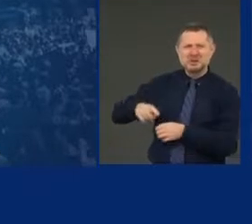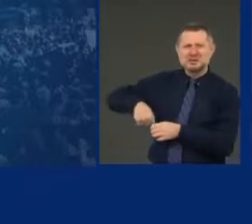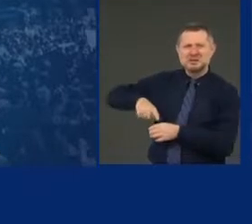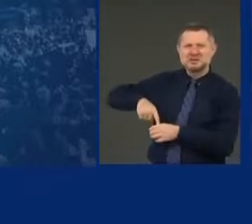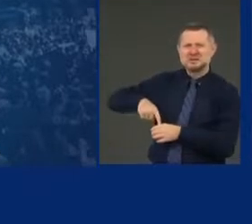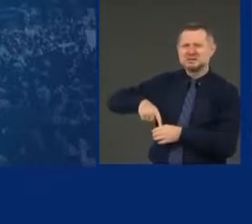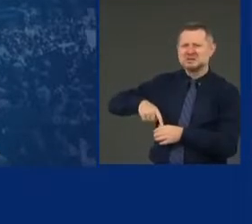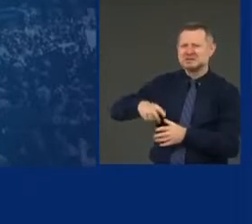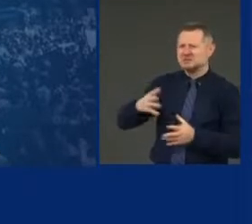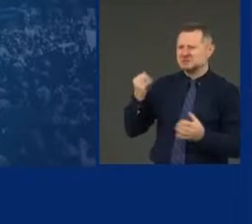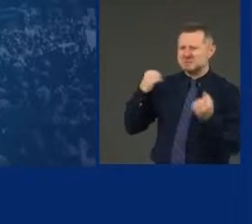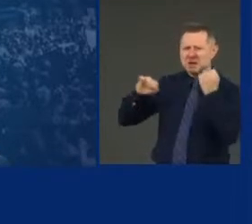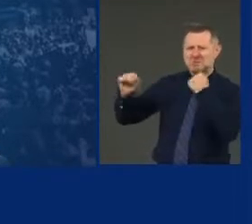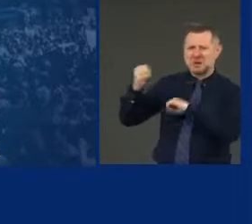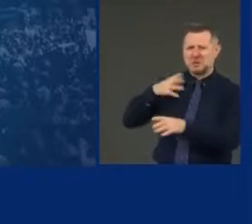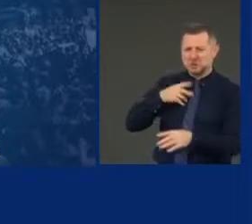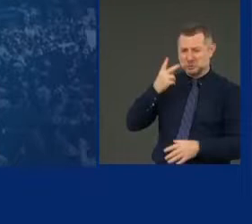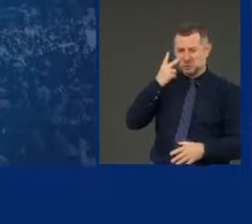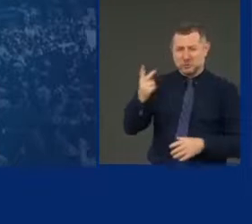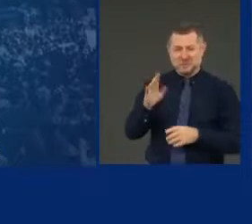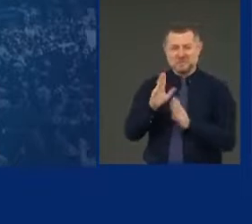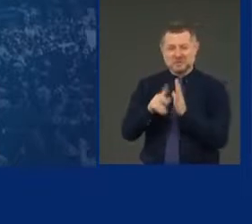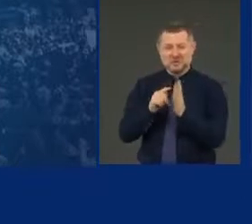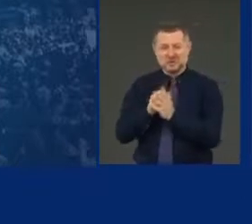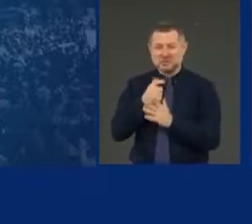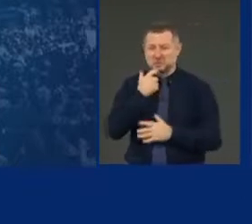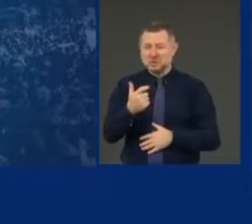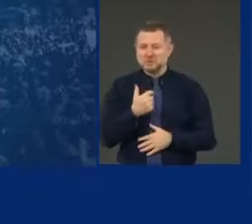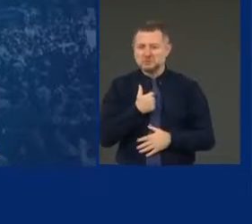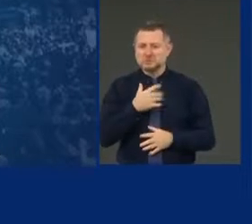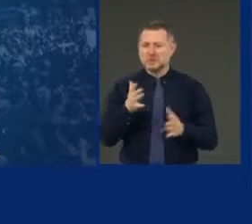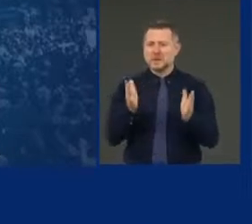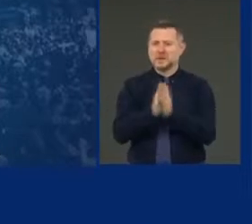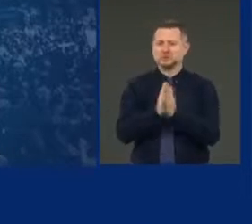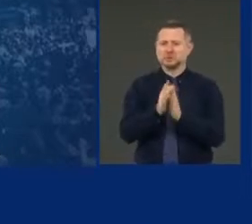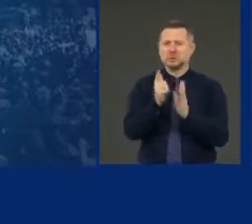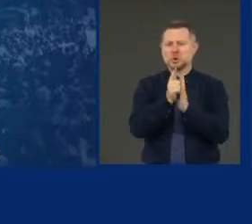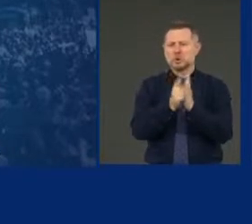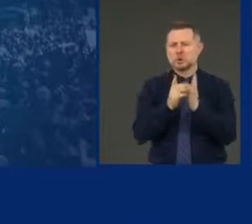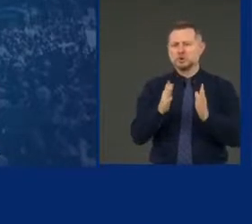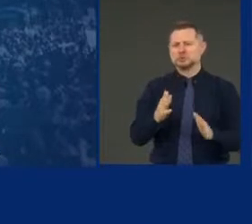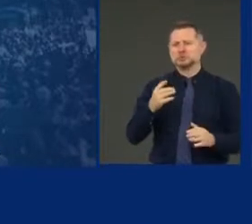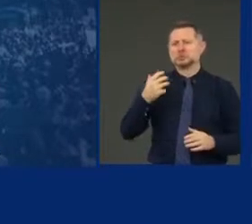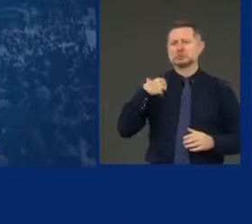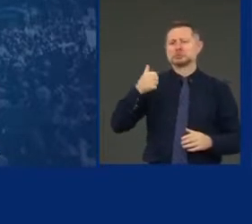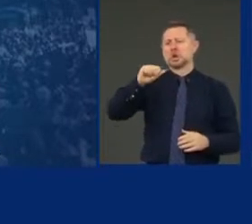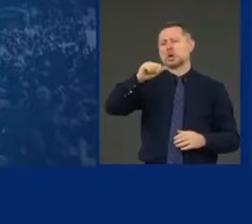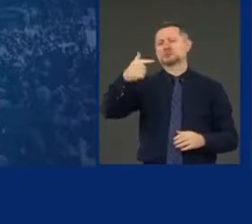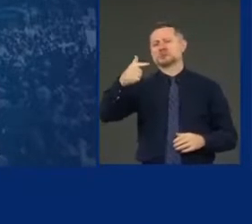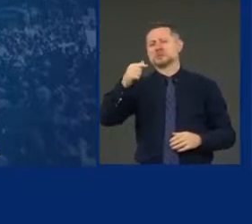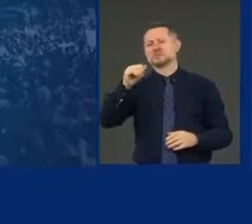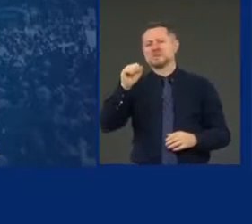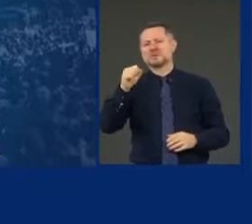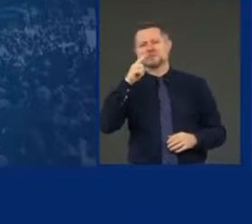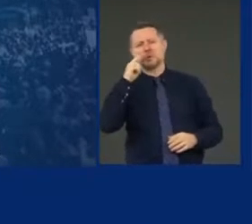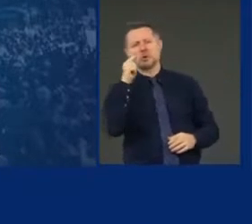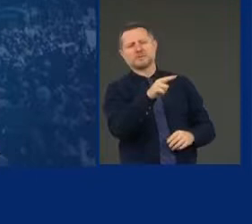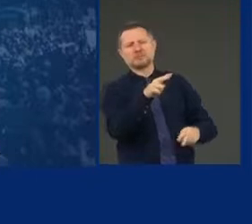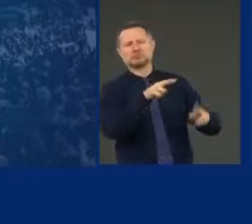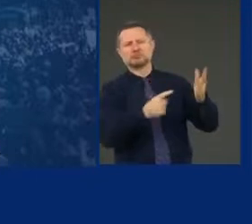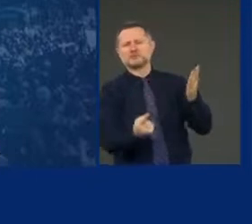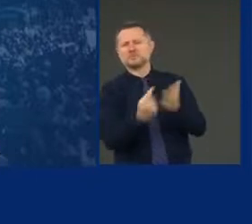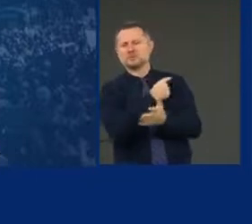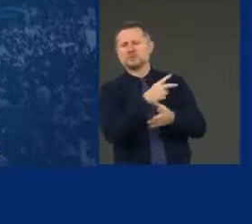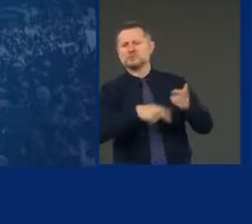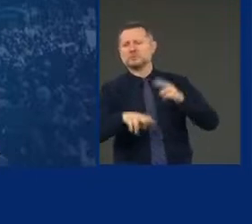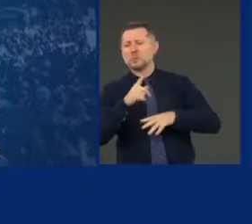And we all saw the video last night. I'm asking Attorney General James to review the actions and the procedures